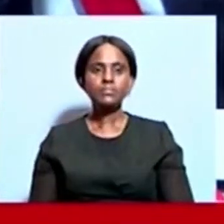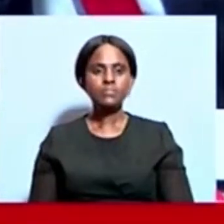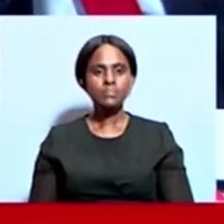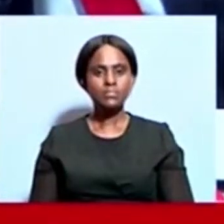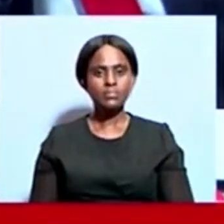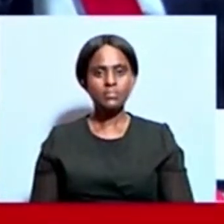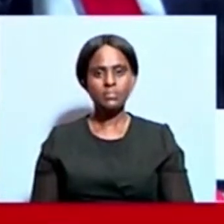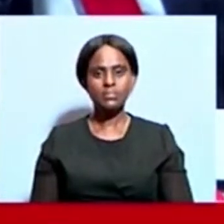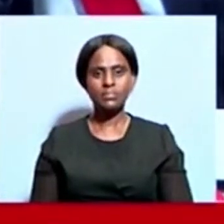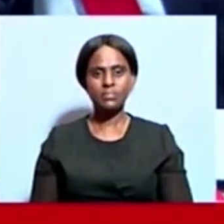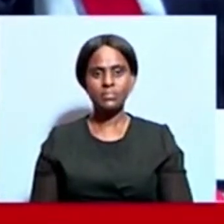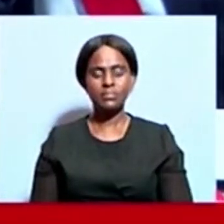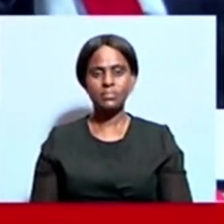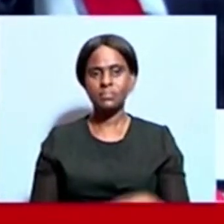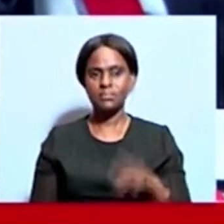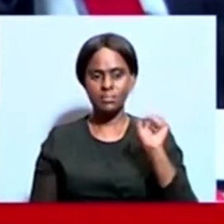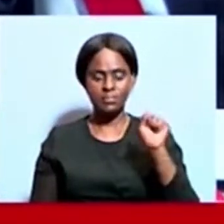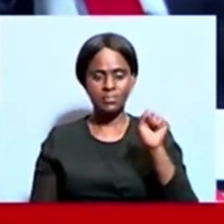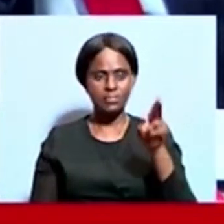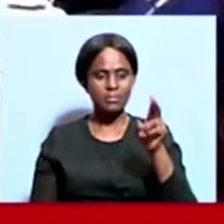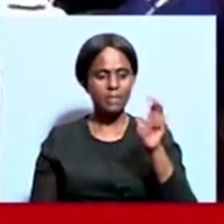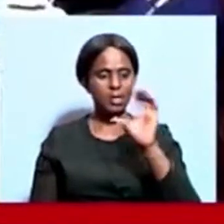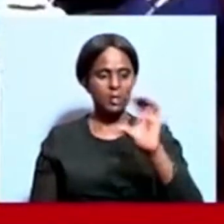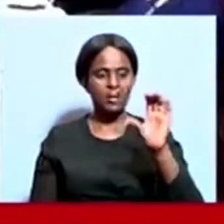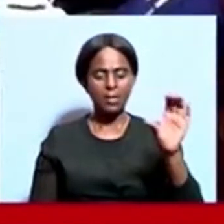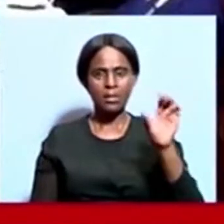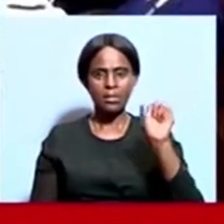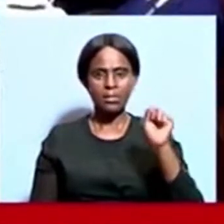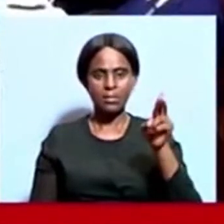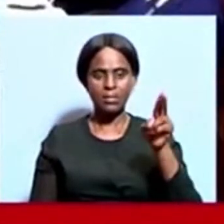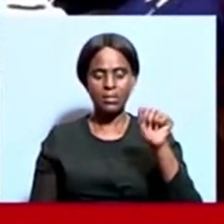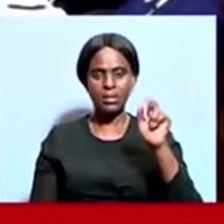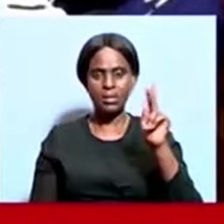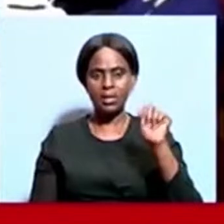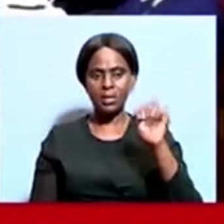Honorable Nyambo Shagafoso. Chair, page 6.